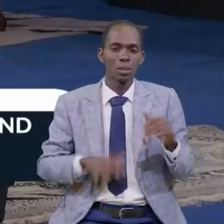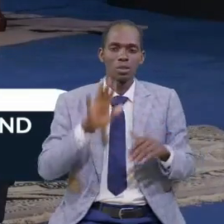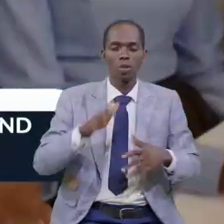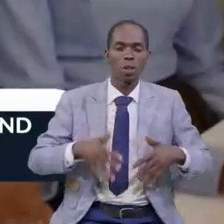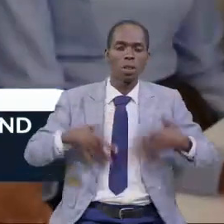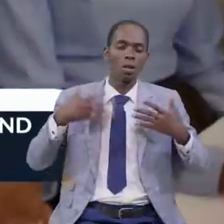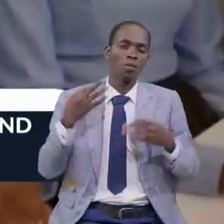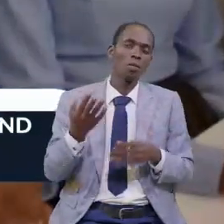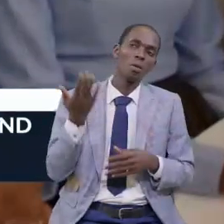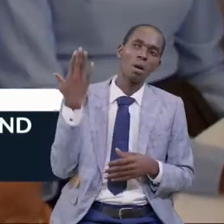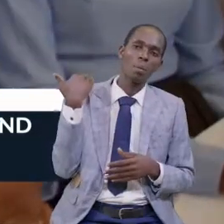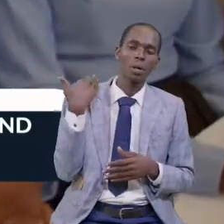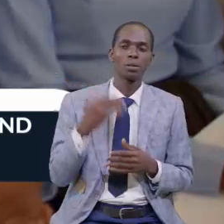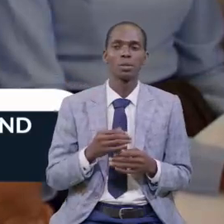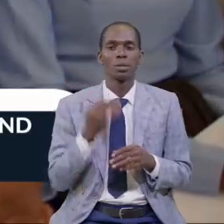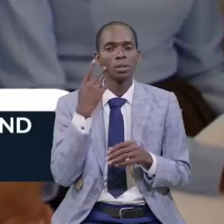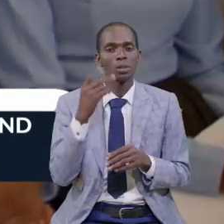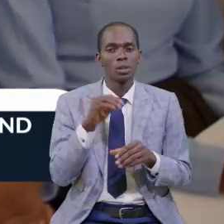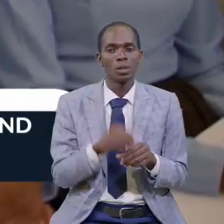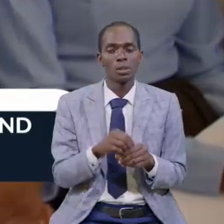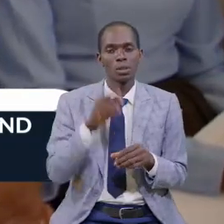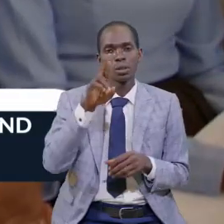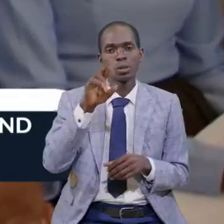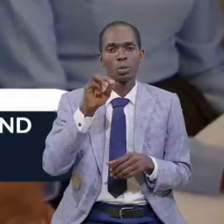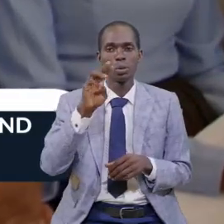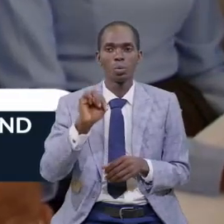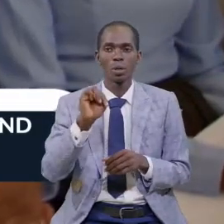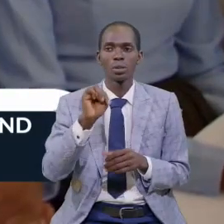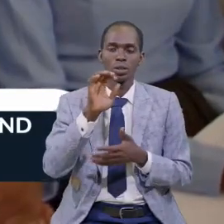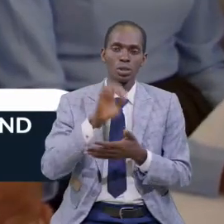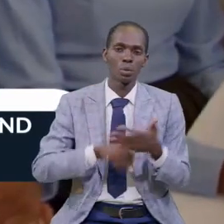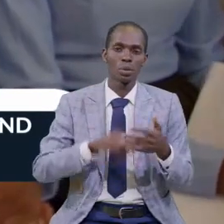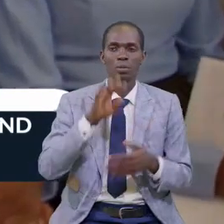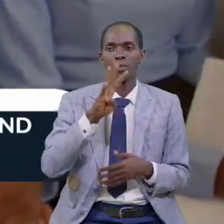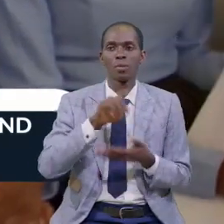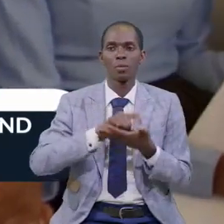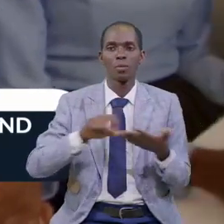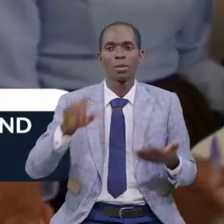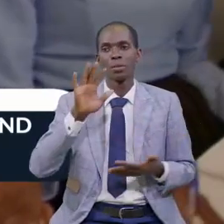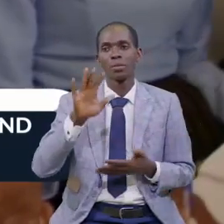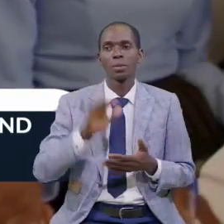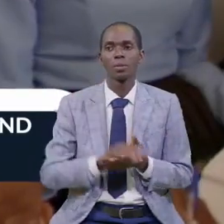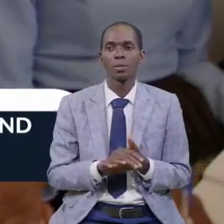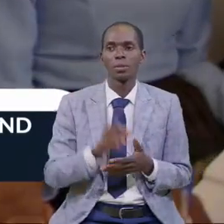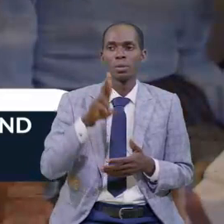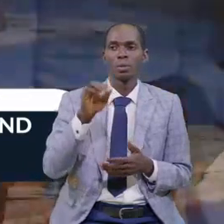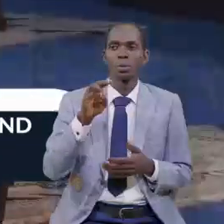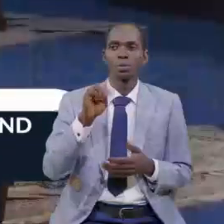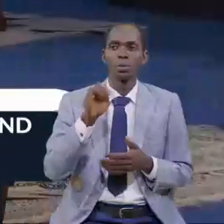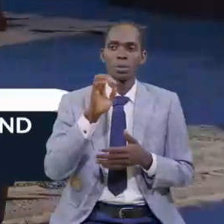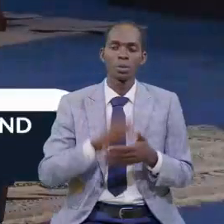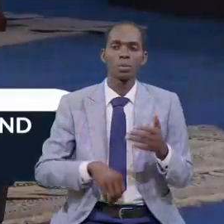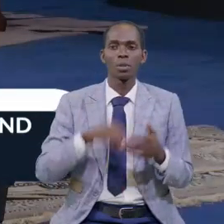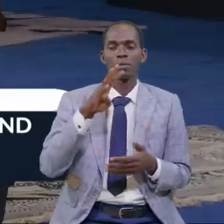chapter 4, Romans chapter 4, verse 5. It says in Romans chapter 4, verse 5, but to